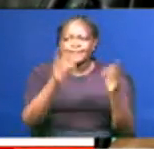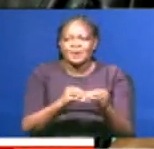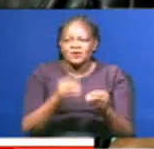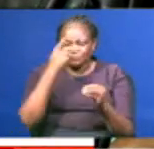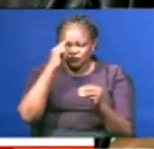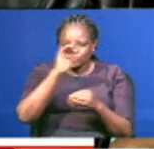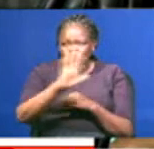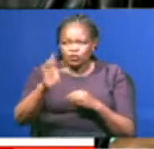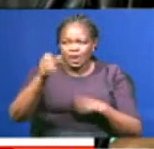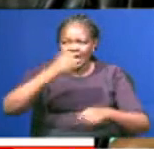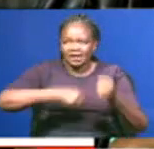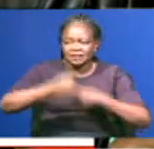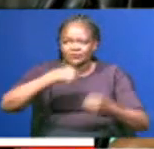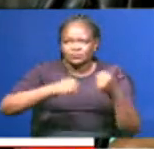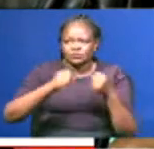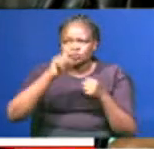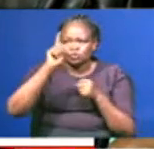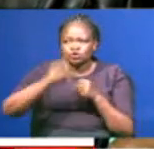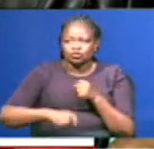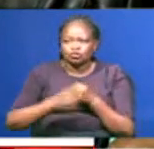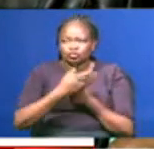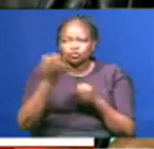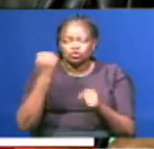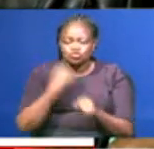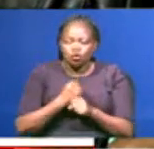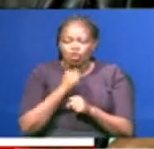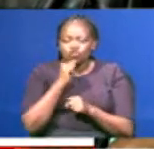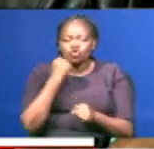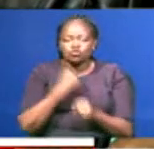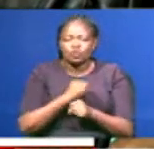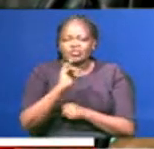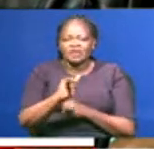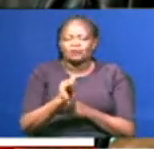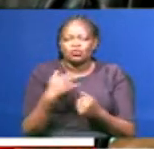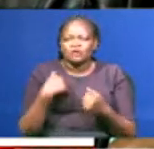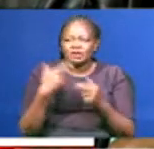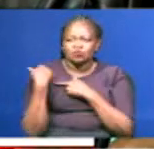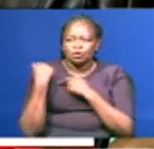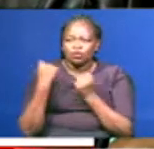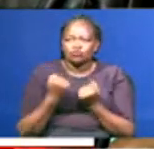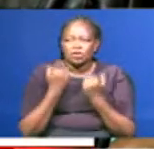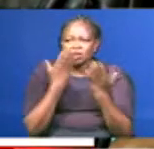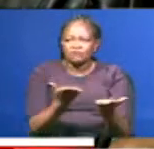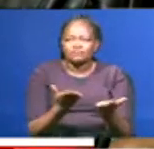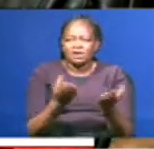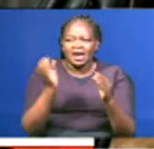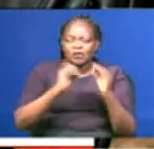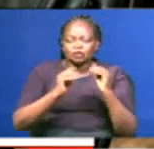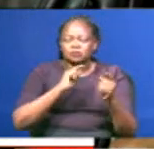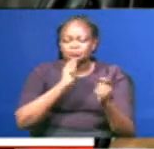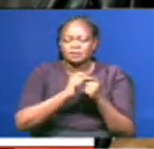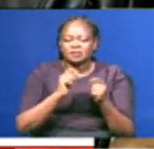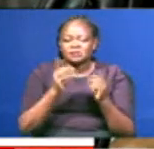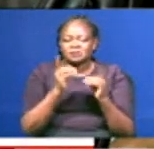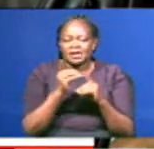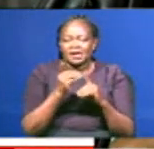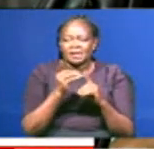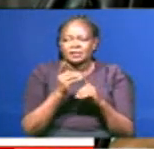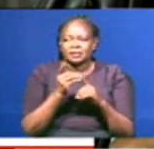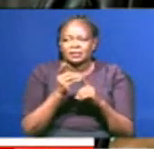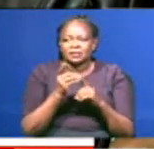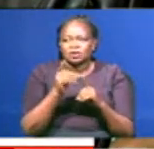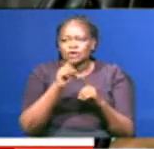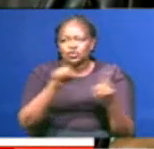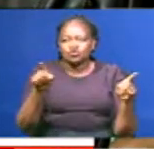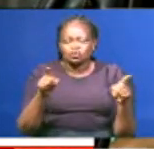for your activities, should you then do it or not do it? You have a mandate to deliver election on a specific date. You have cases that